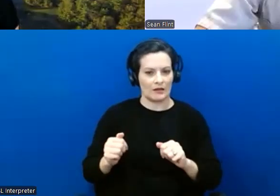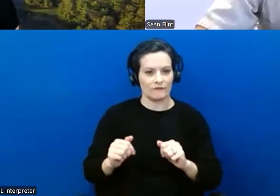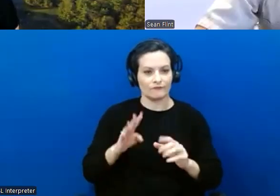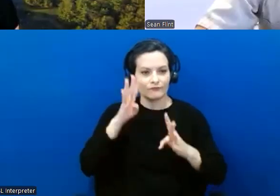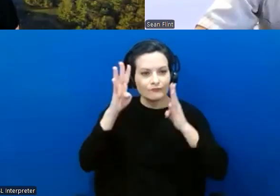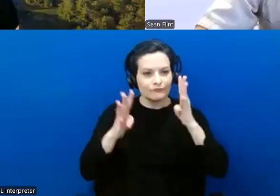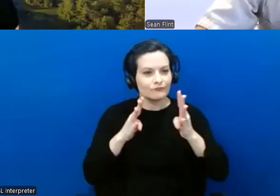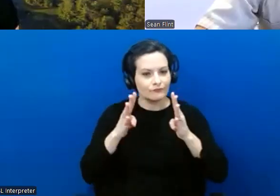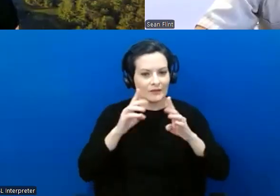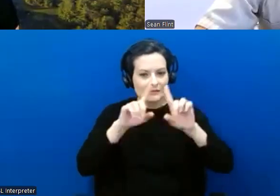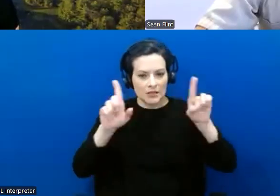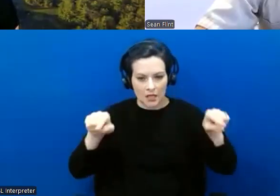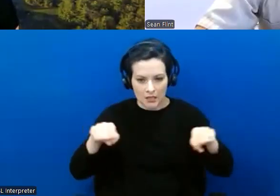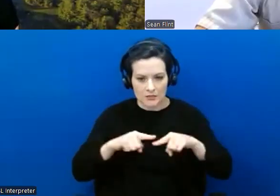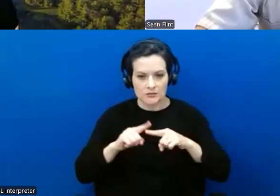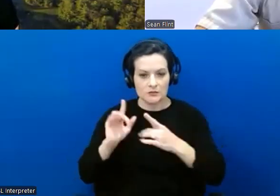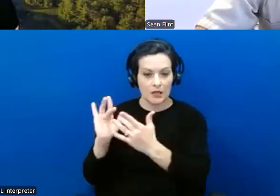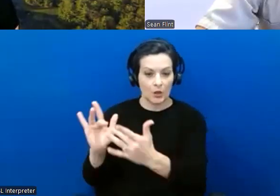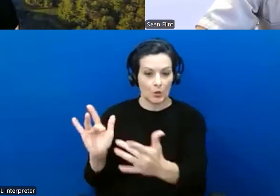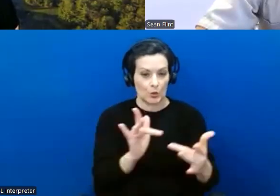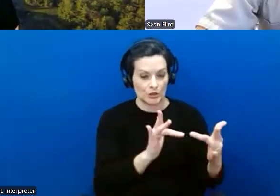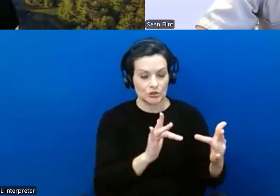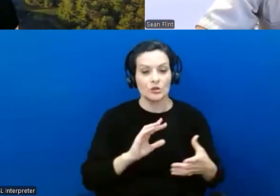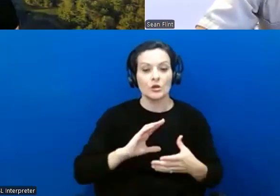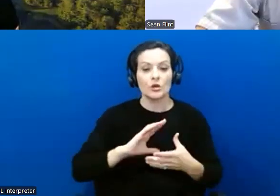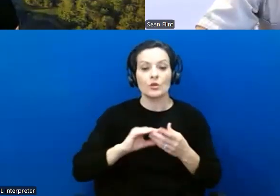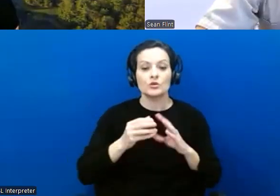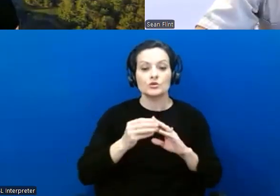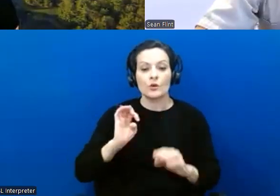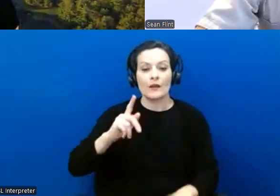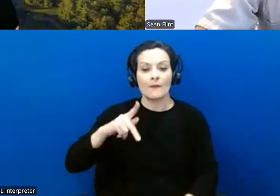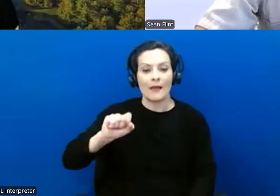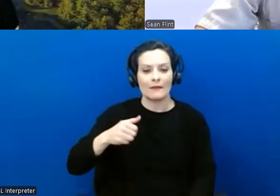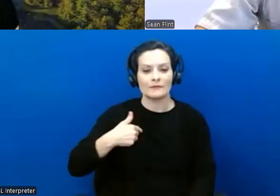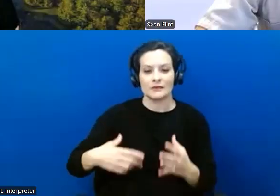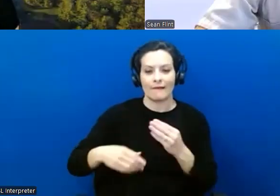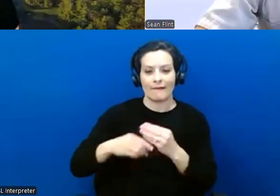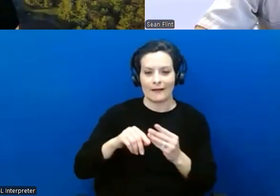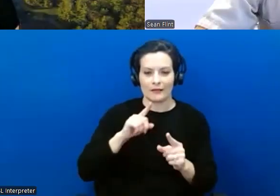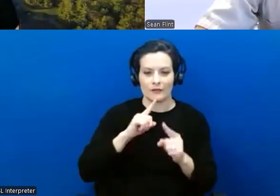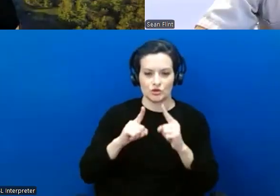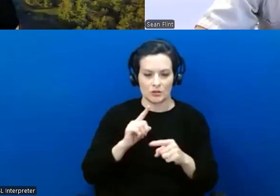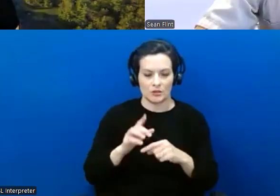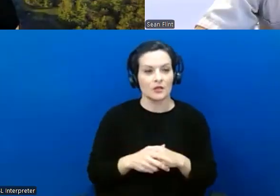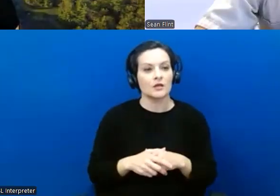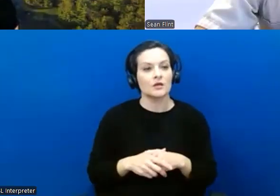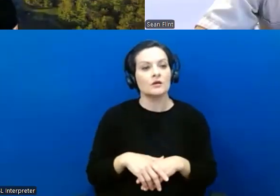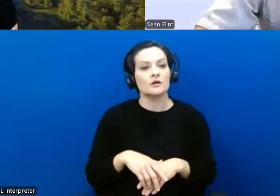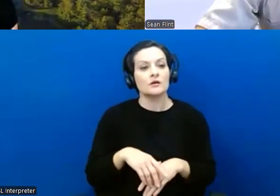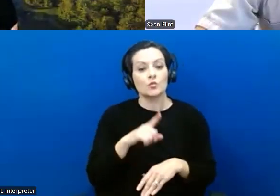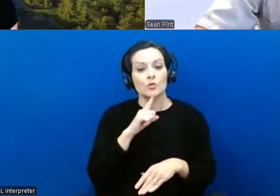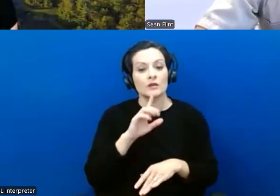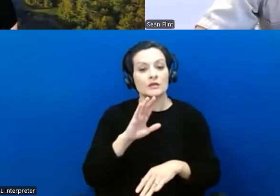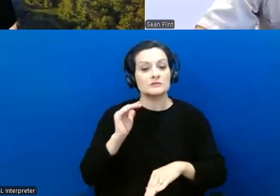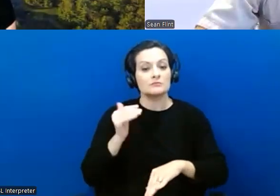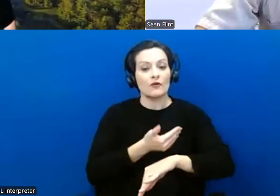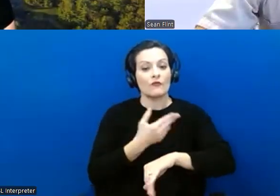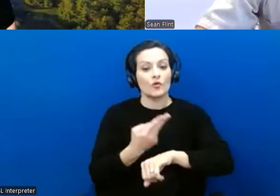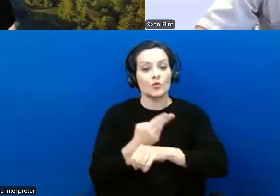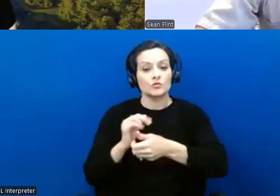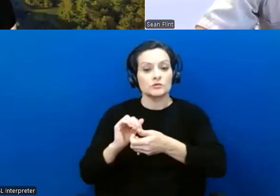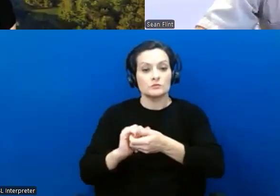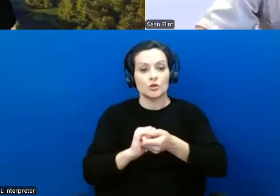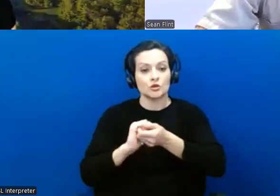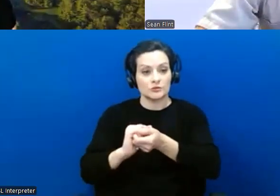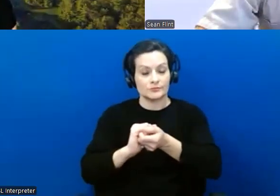to do outreach. In those story maps that I shared in the chat, I think it's very powerful that we mobilize partnerships, right? So